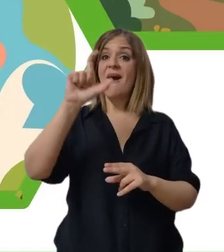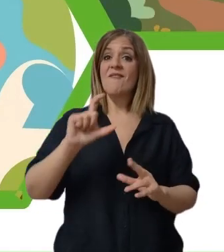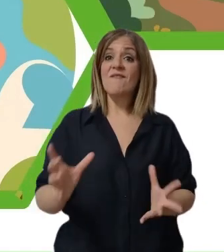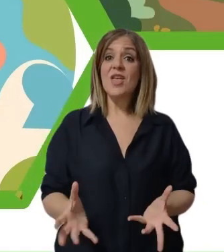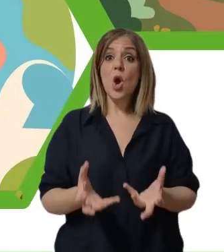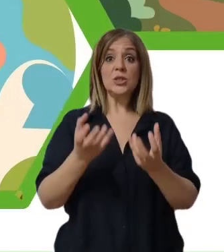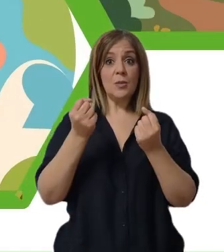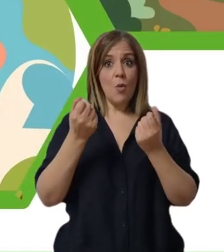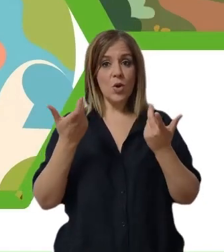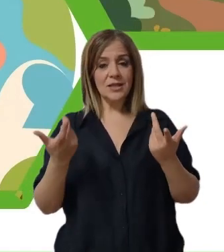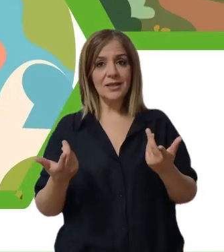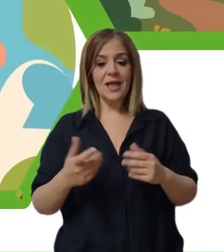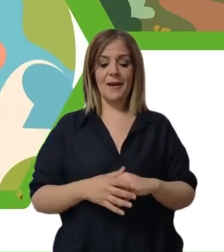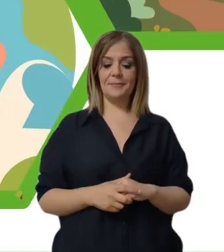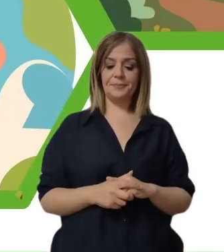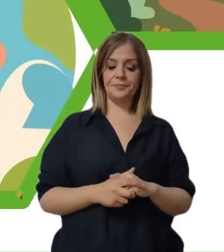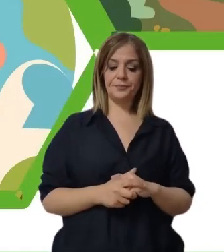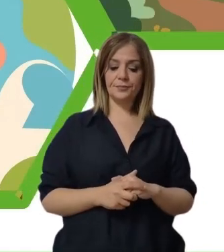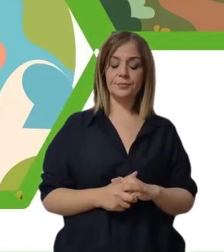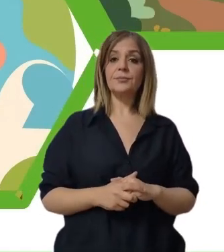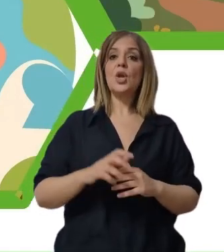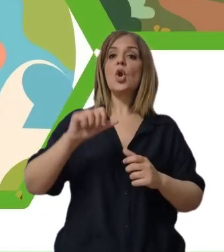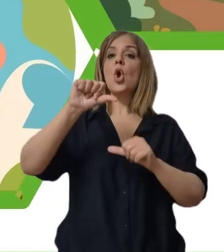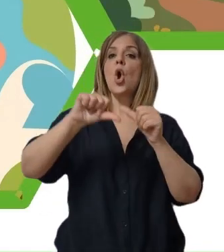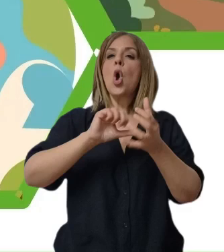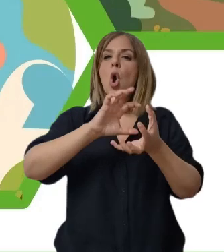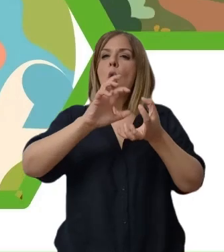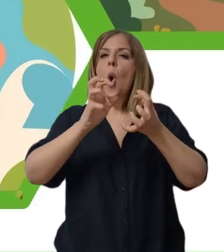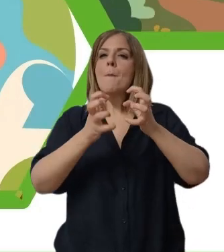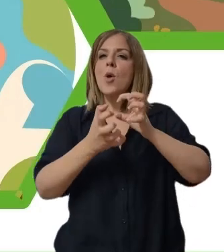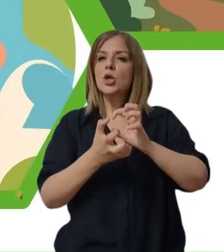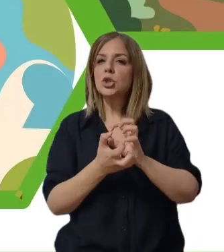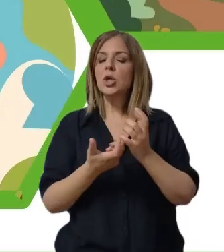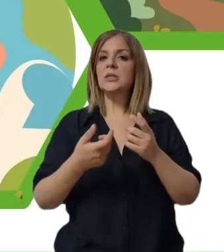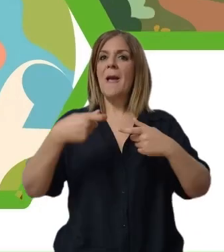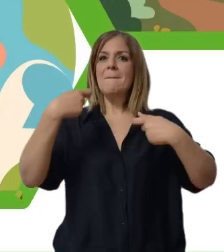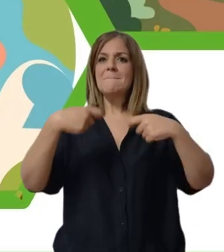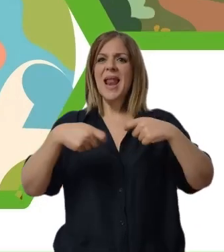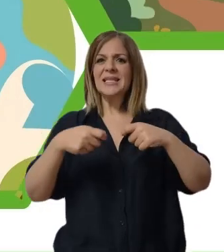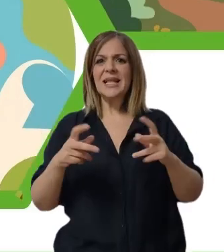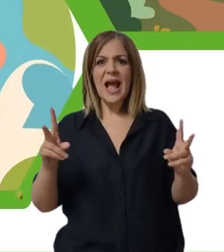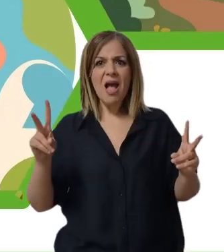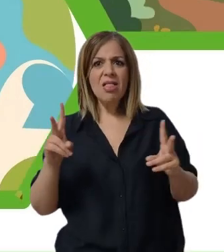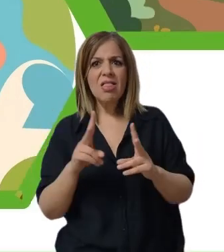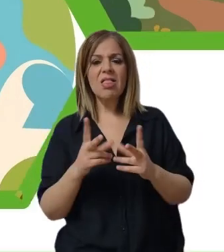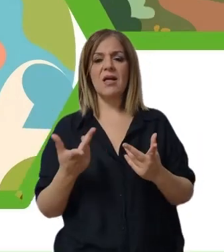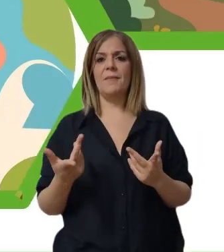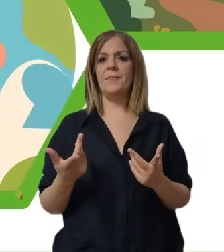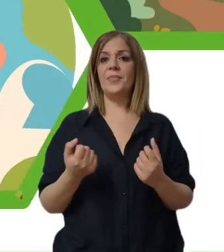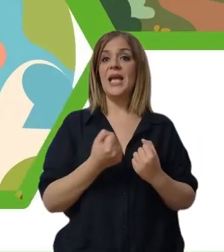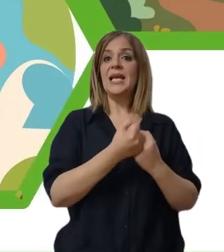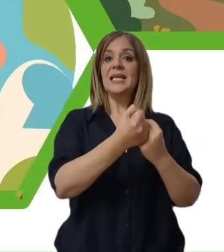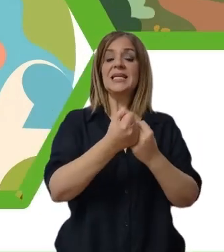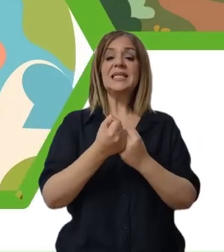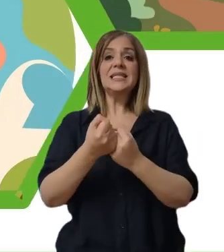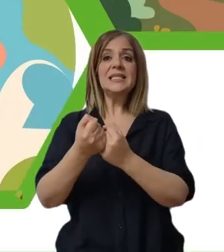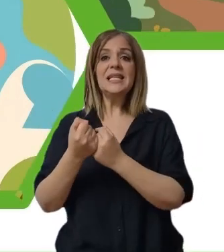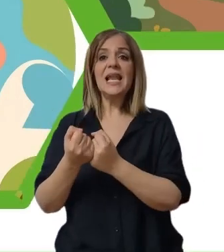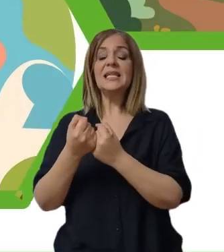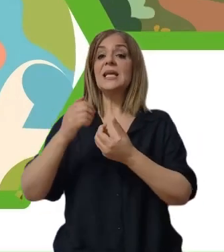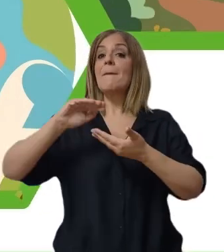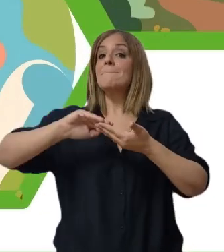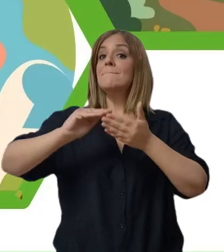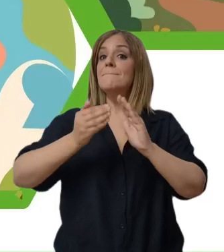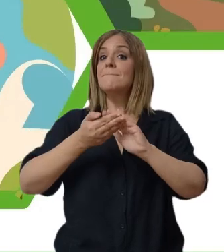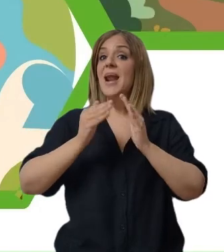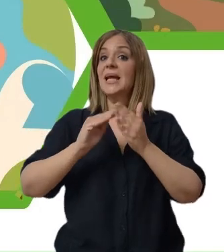and production. Composting, reducing single-use plastics. Support circular economy practices